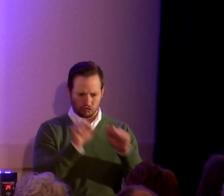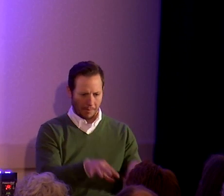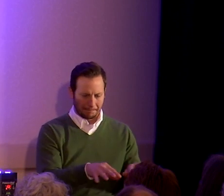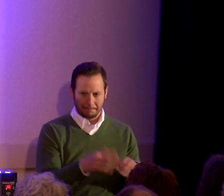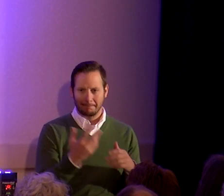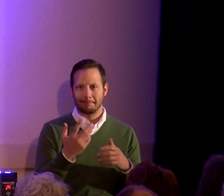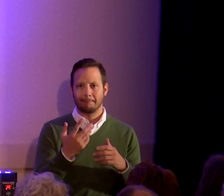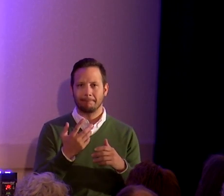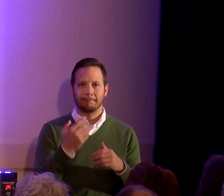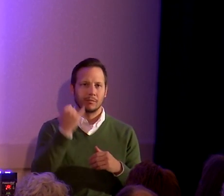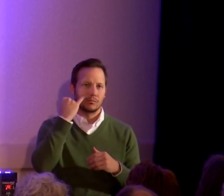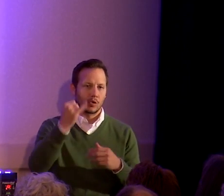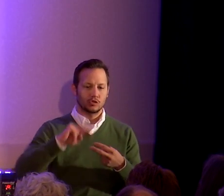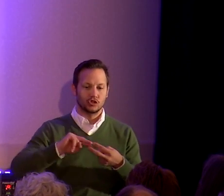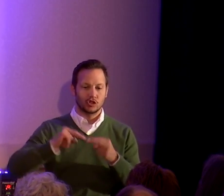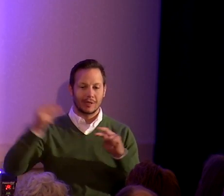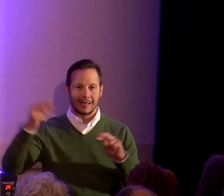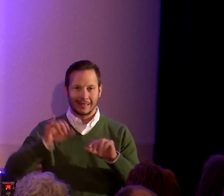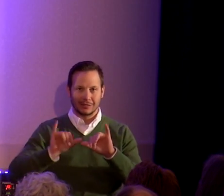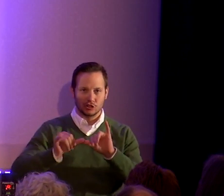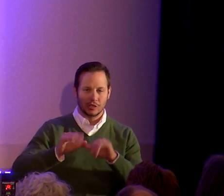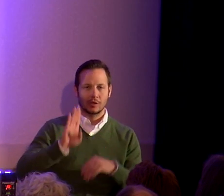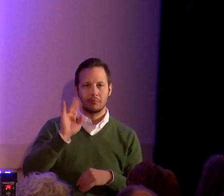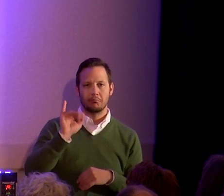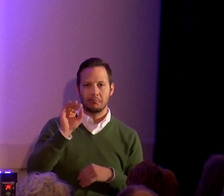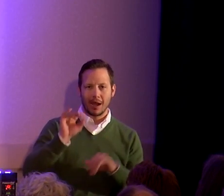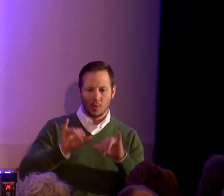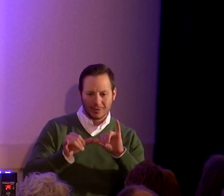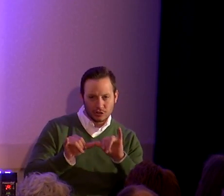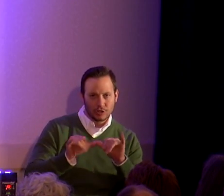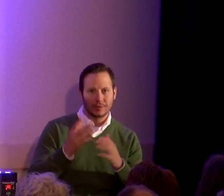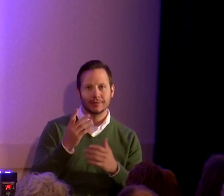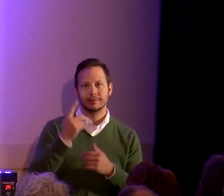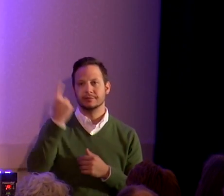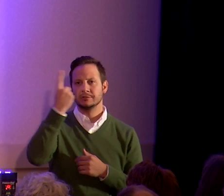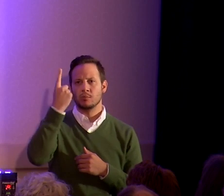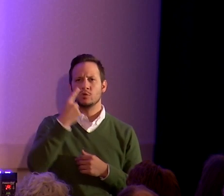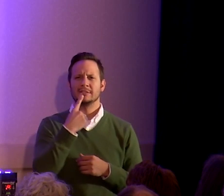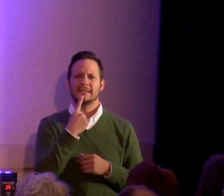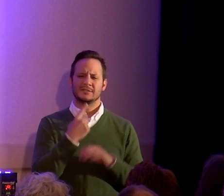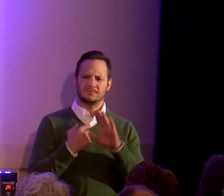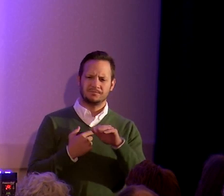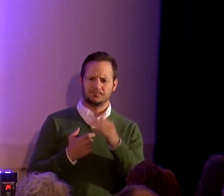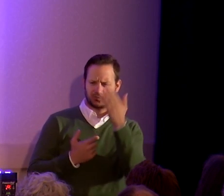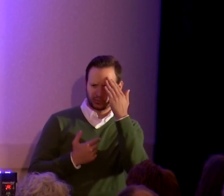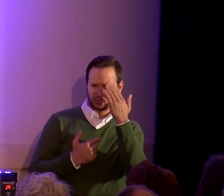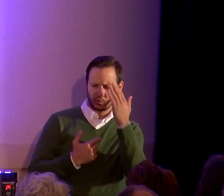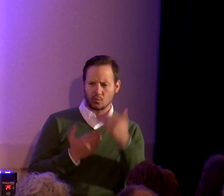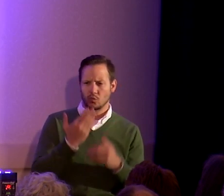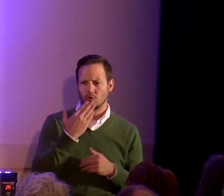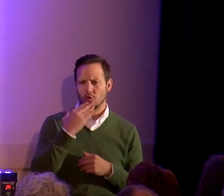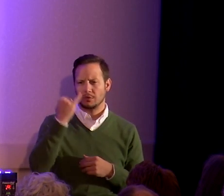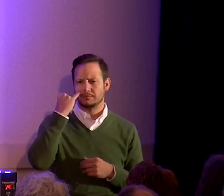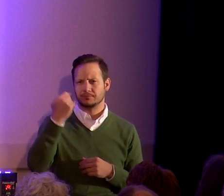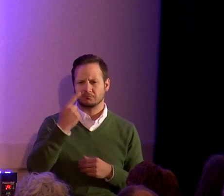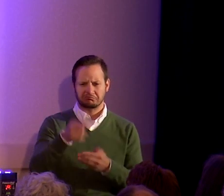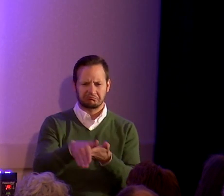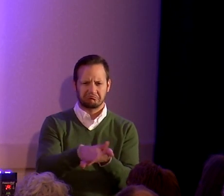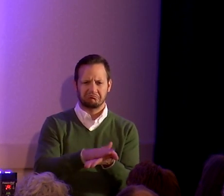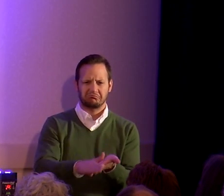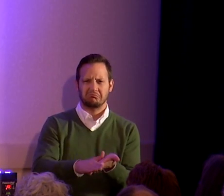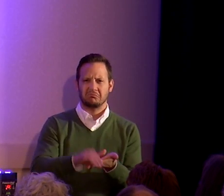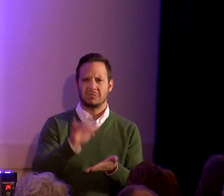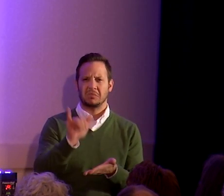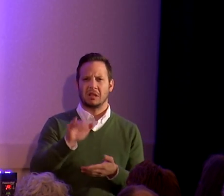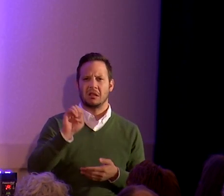when we're moving more into genetic engineering and bioengineering? And someone somewhere says, you know what would be really great for ethnic cleansing? If